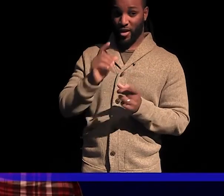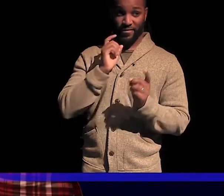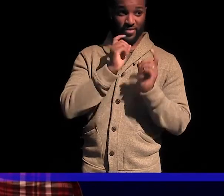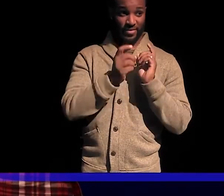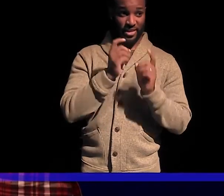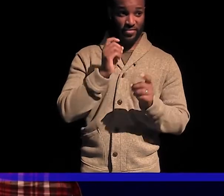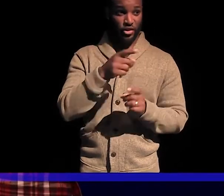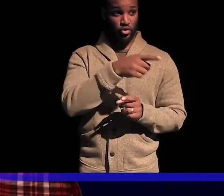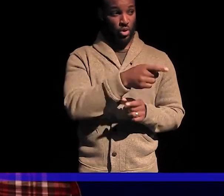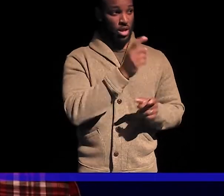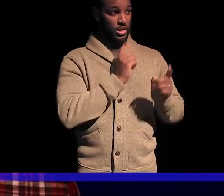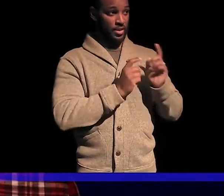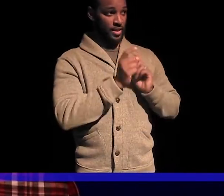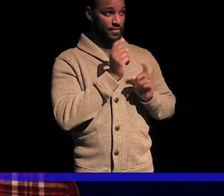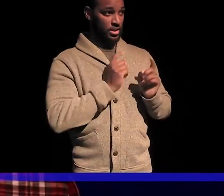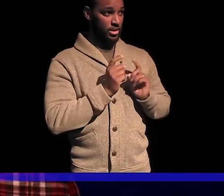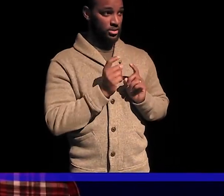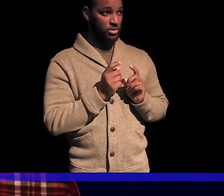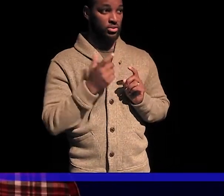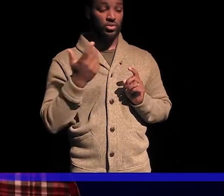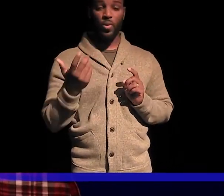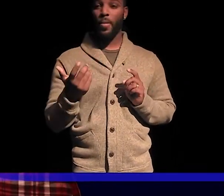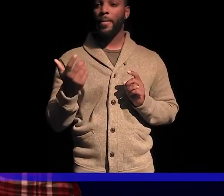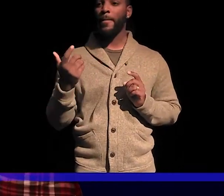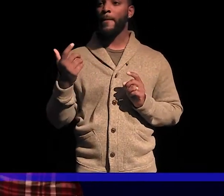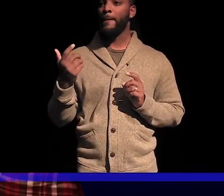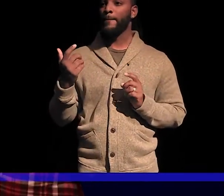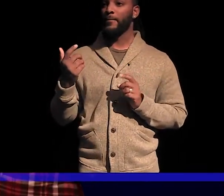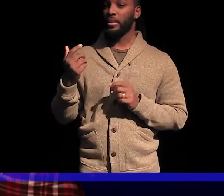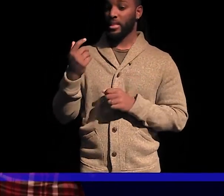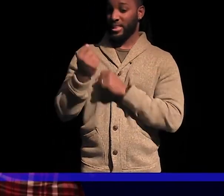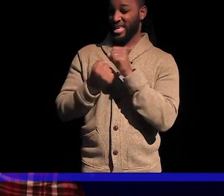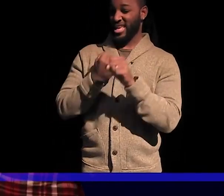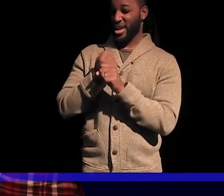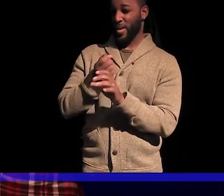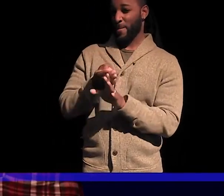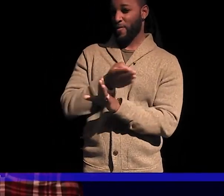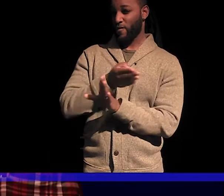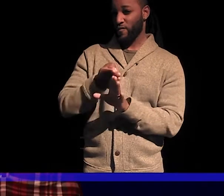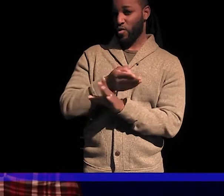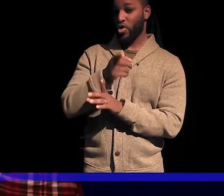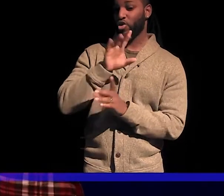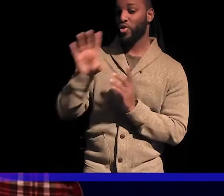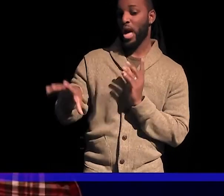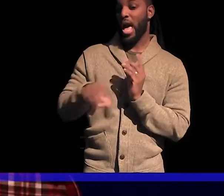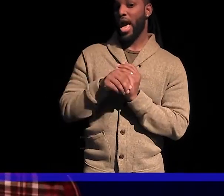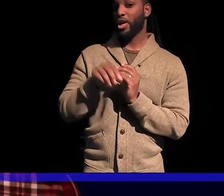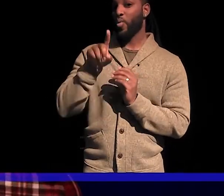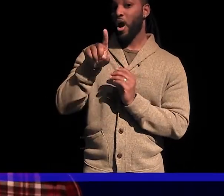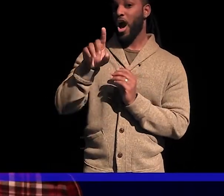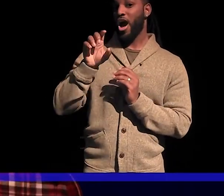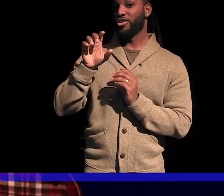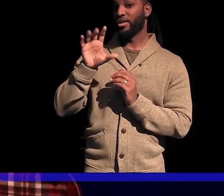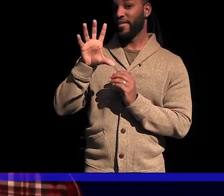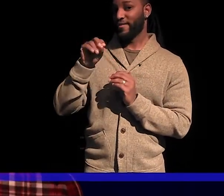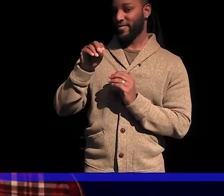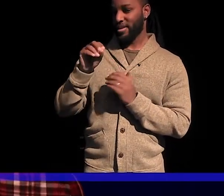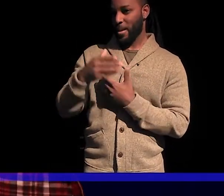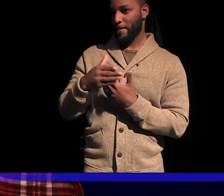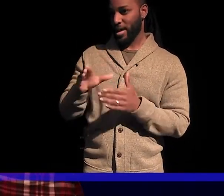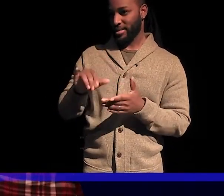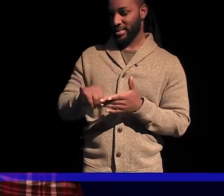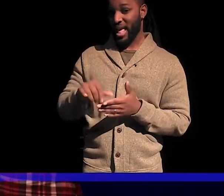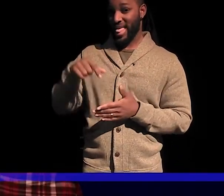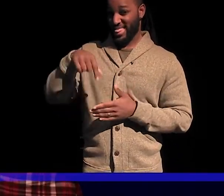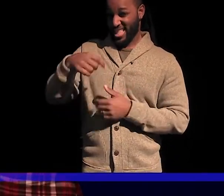you all had given us. And so the year before, you added 150 boxes to that.